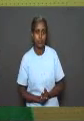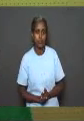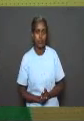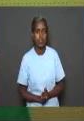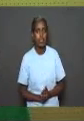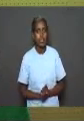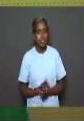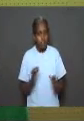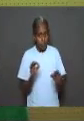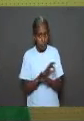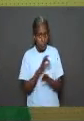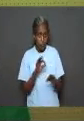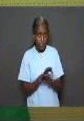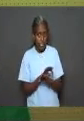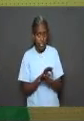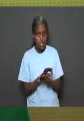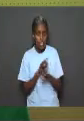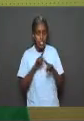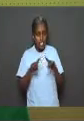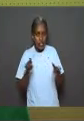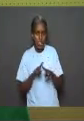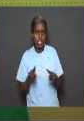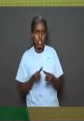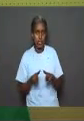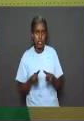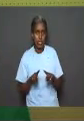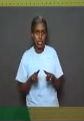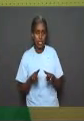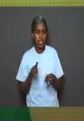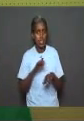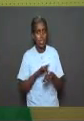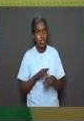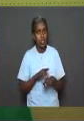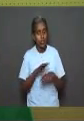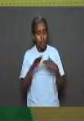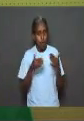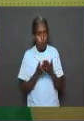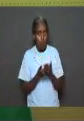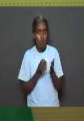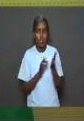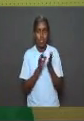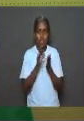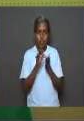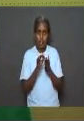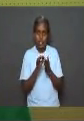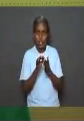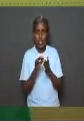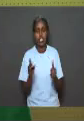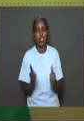There are functions that are differentiable at all numbers in their